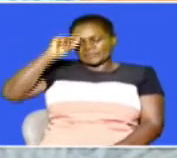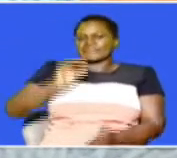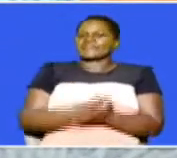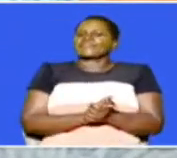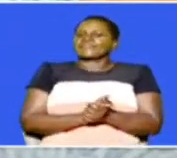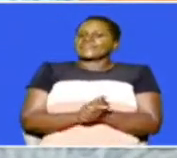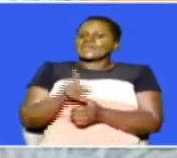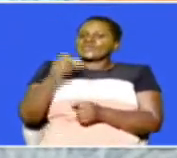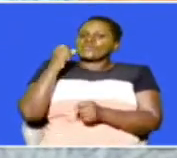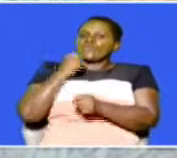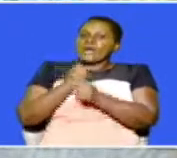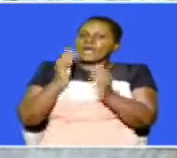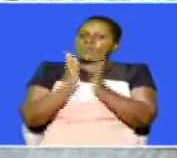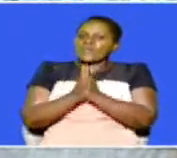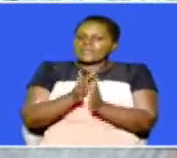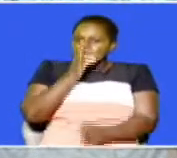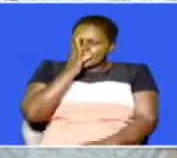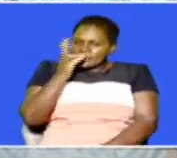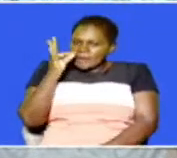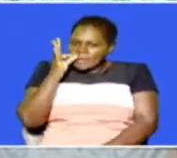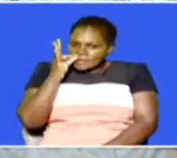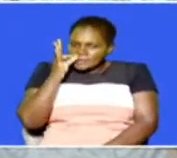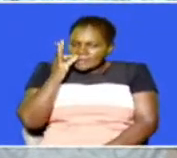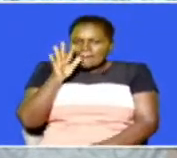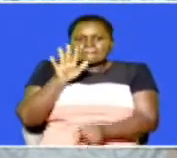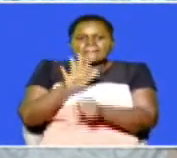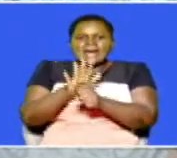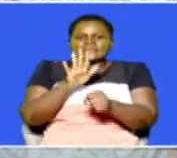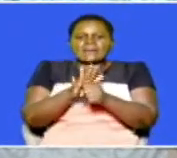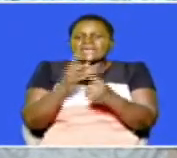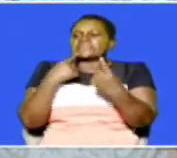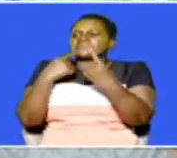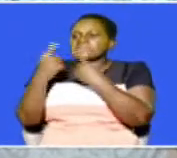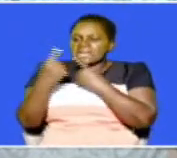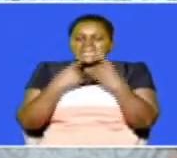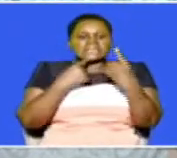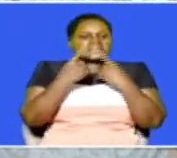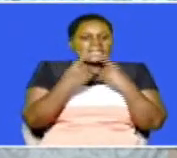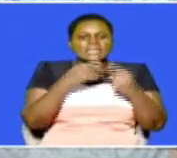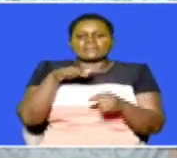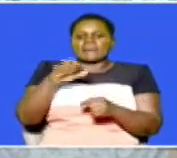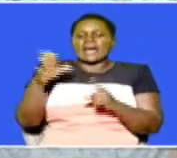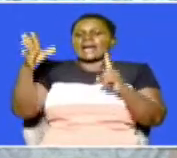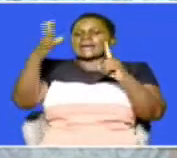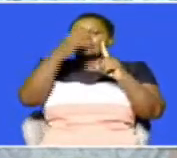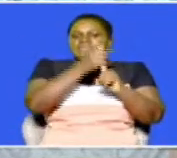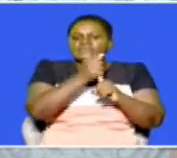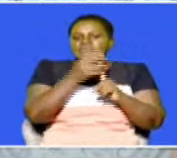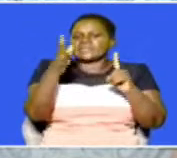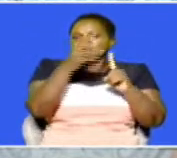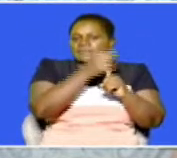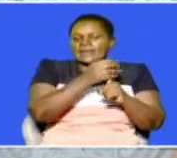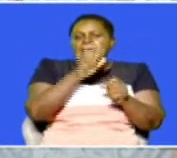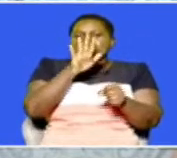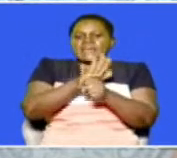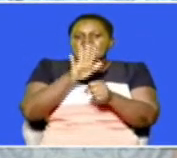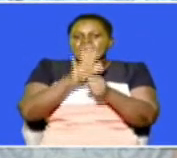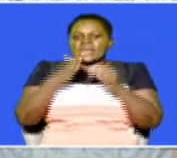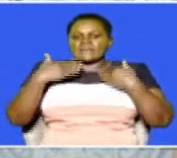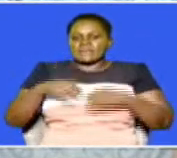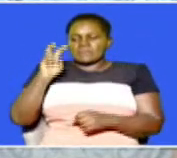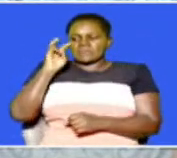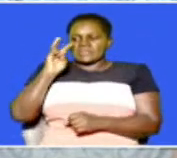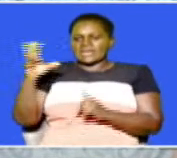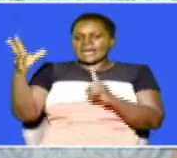Okay, so you worked with Mwai Kibaki. A lot has been said about his achievements, and a lot of people look